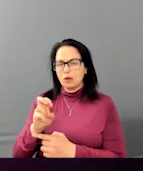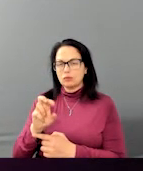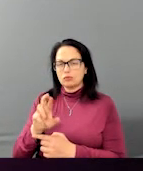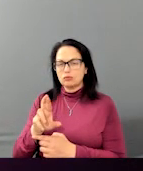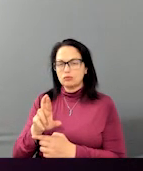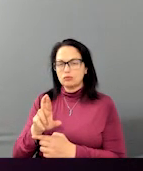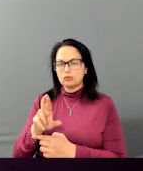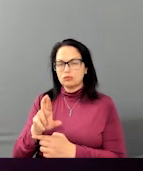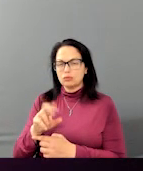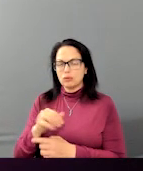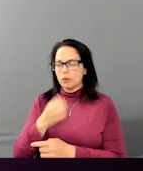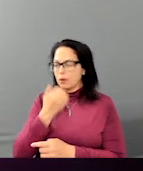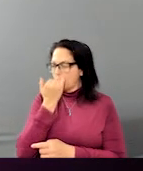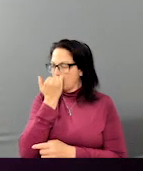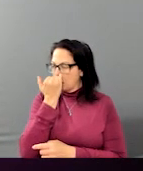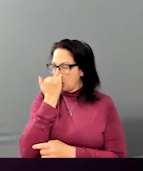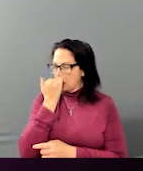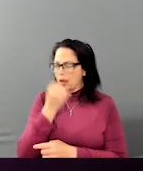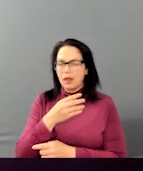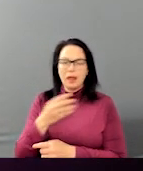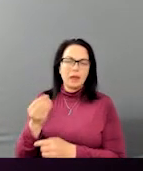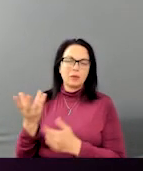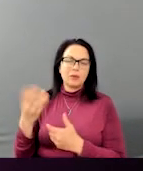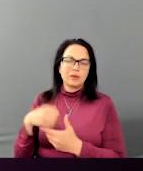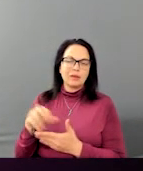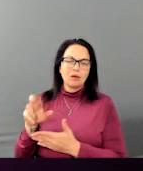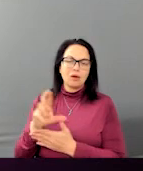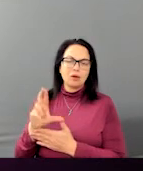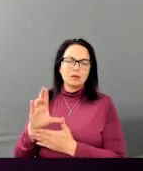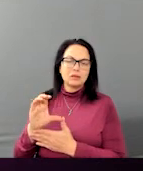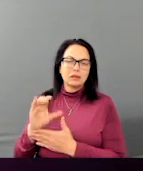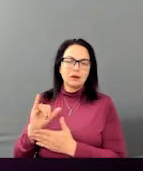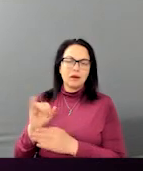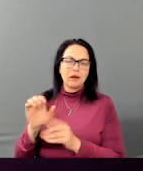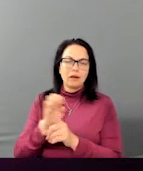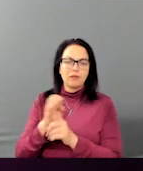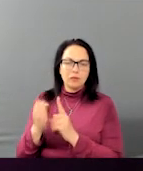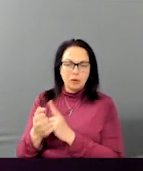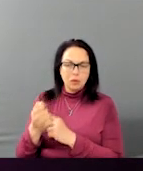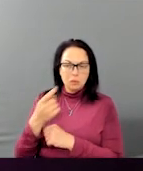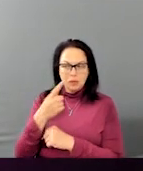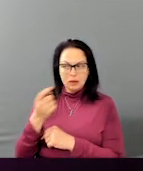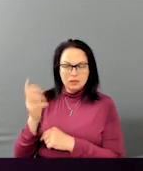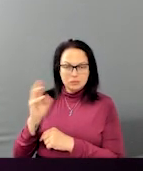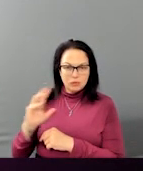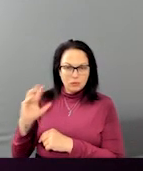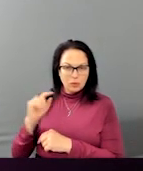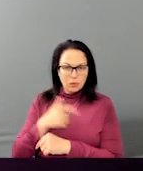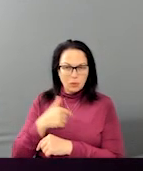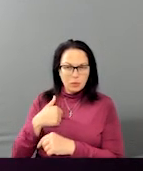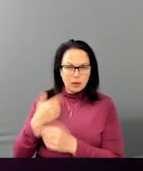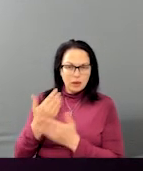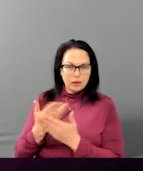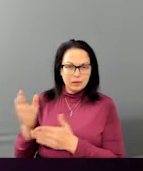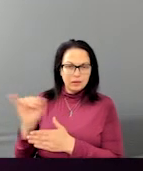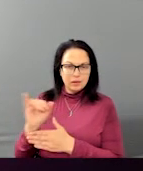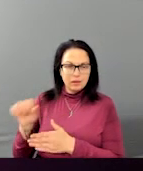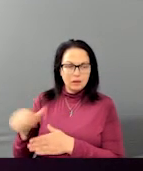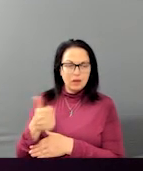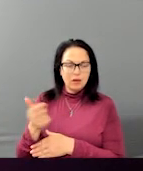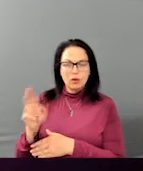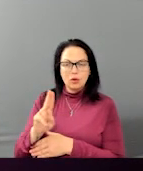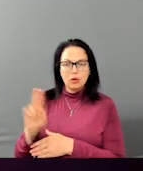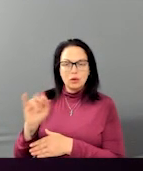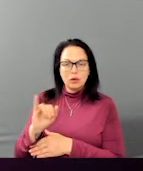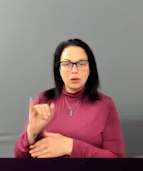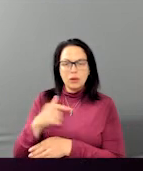in Node and run them in our CI environment. Because before, when we had things like other UIs, we